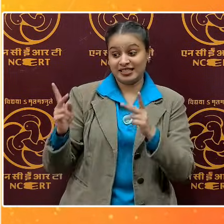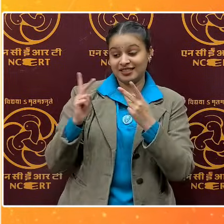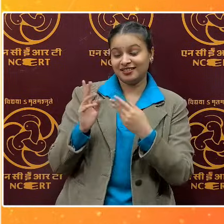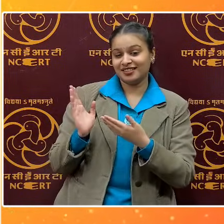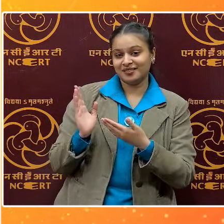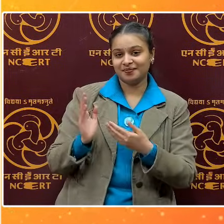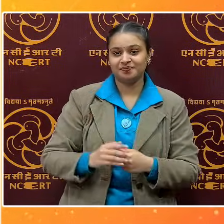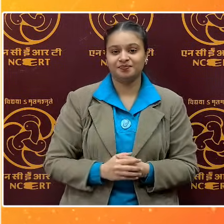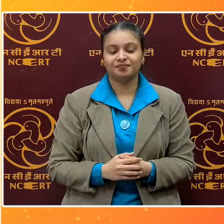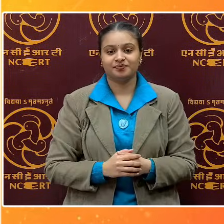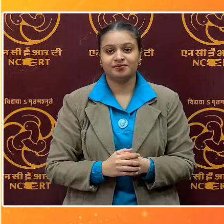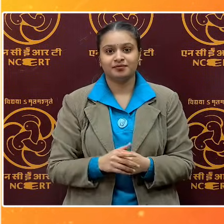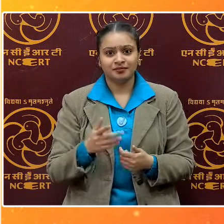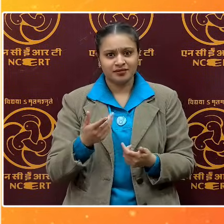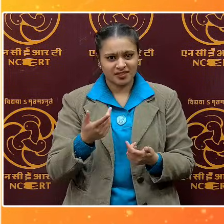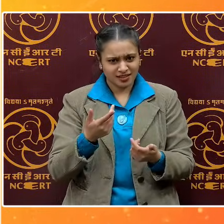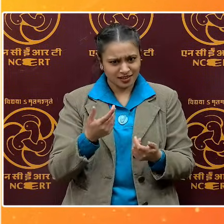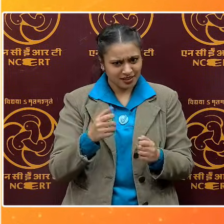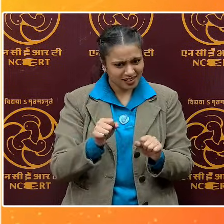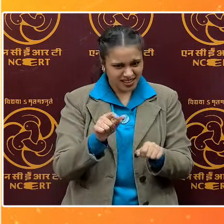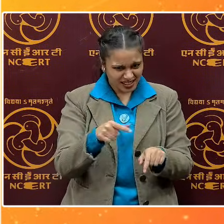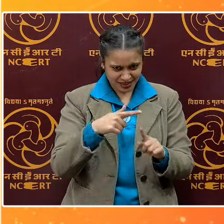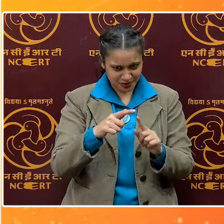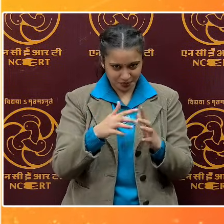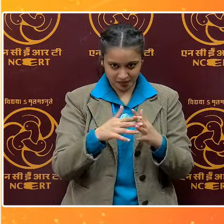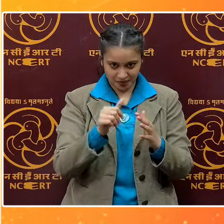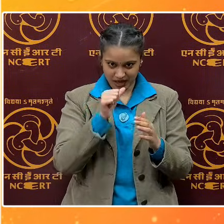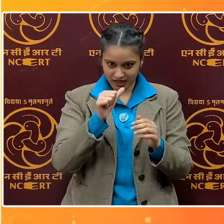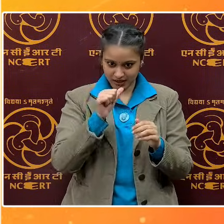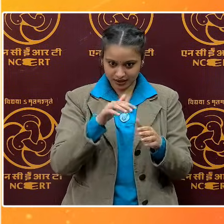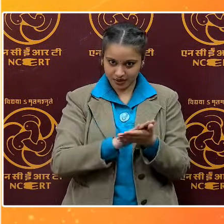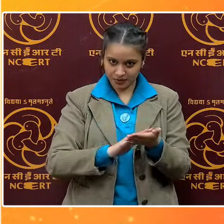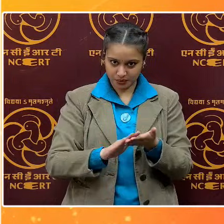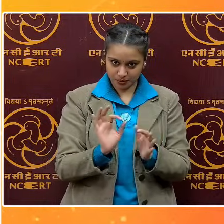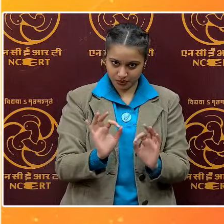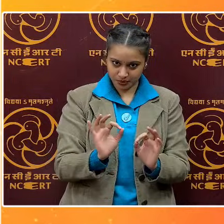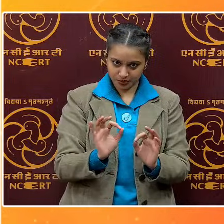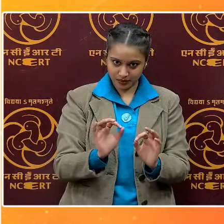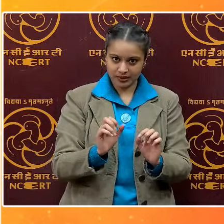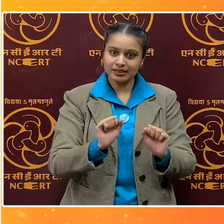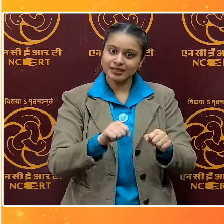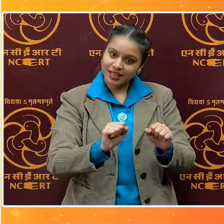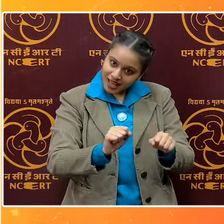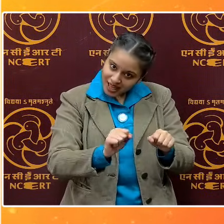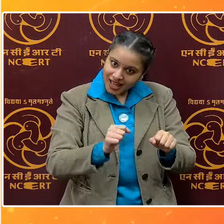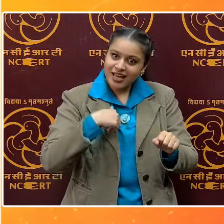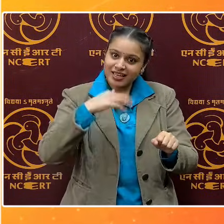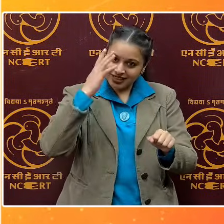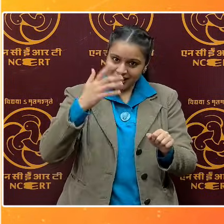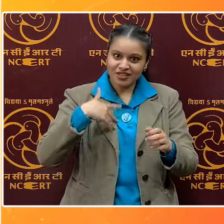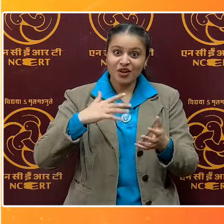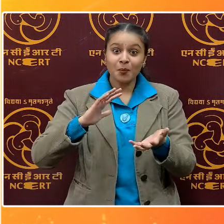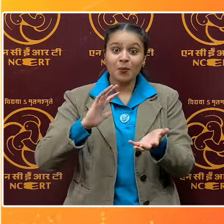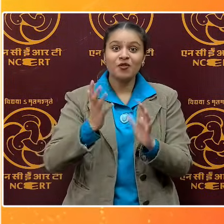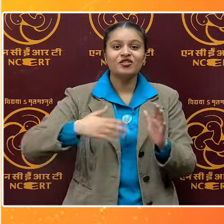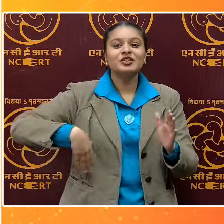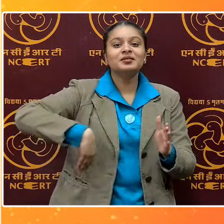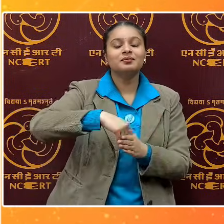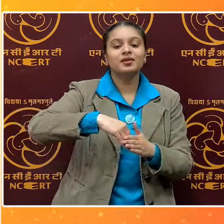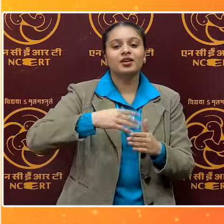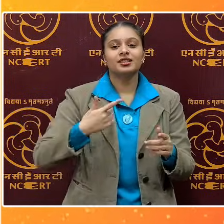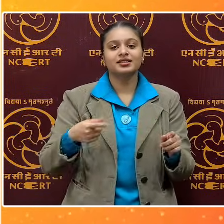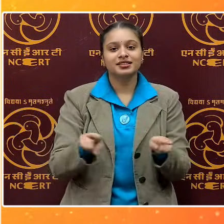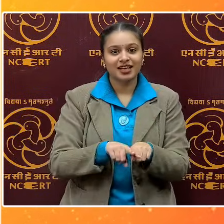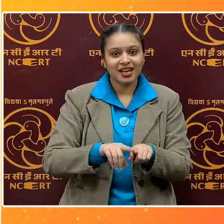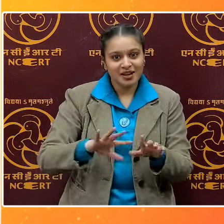see. You kidding me? These are not water tanks. These are the thoughtful A designs football of, yes, cannot be a water tank. A